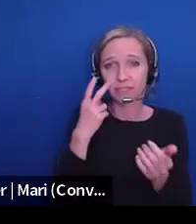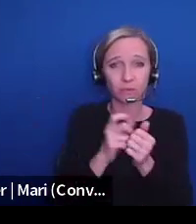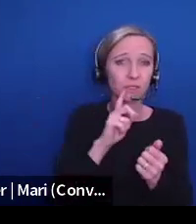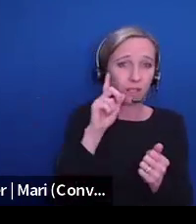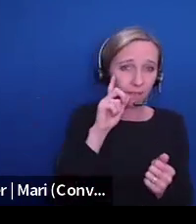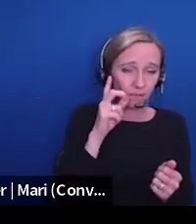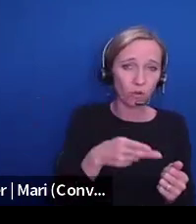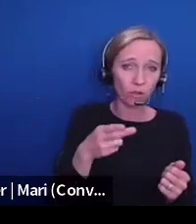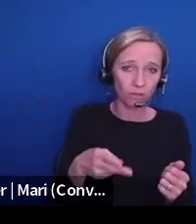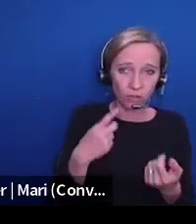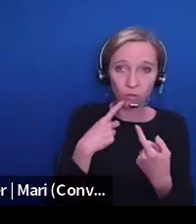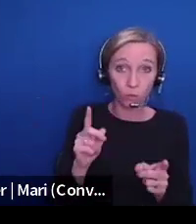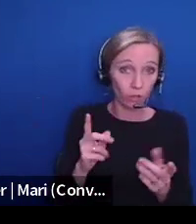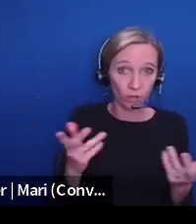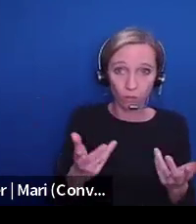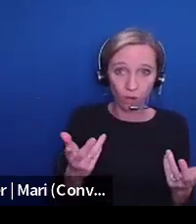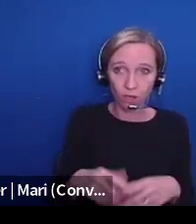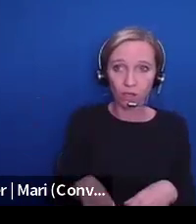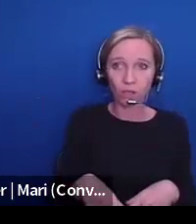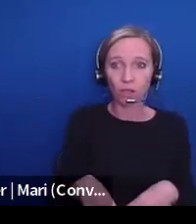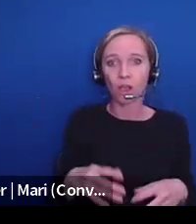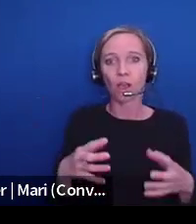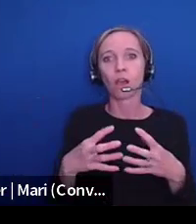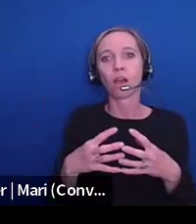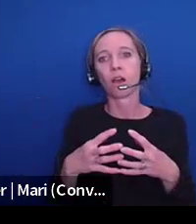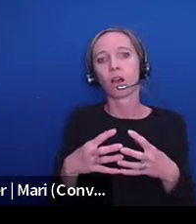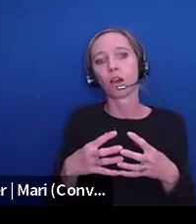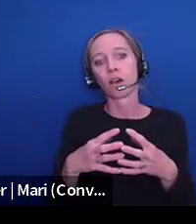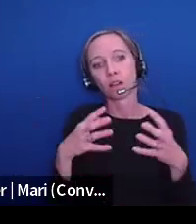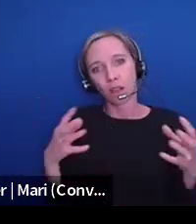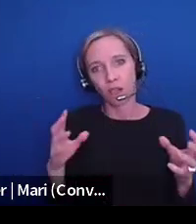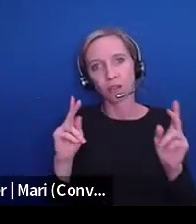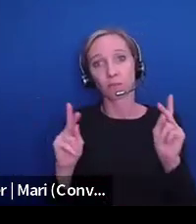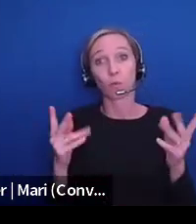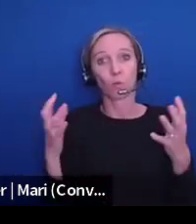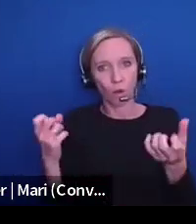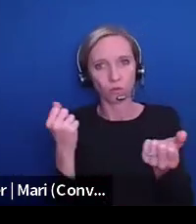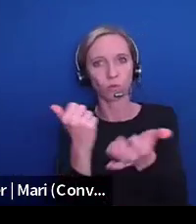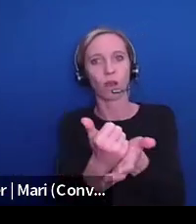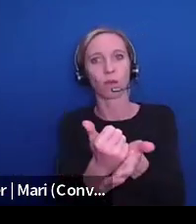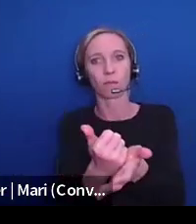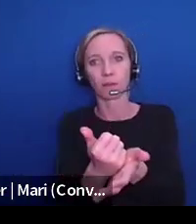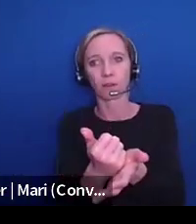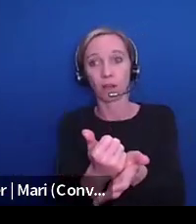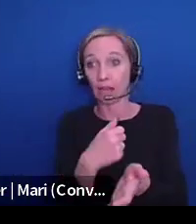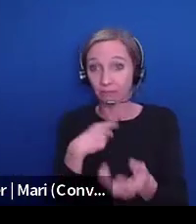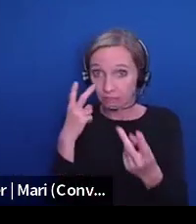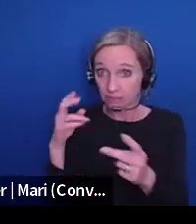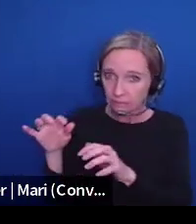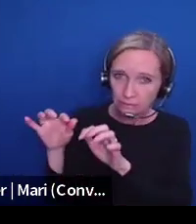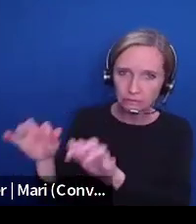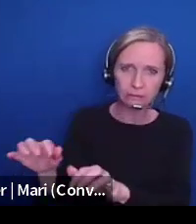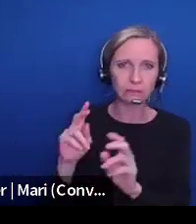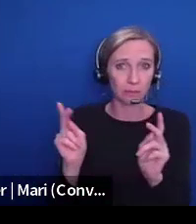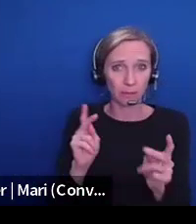Hard of Hearing working group, is there is a lot of people who want to help. People are like, wow,